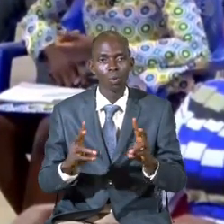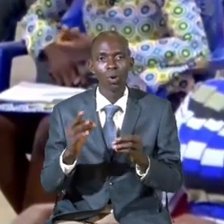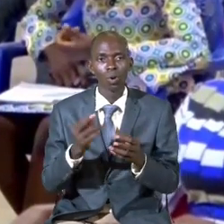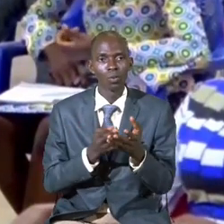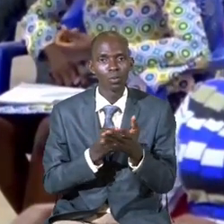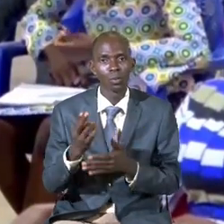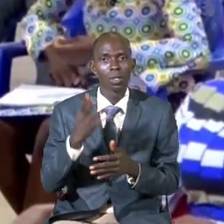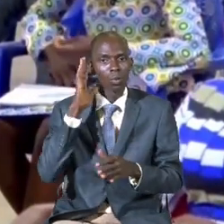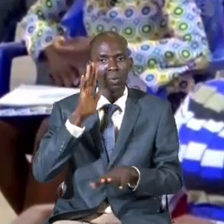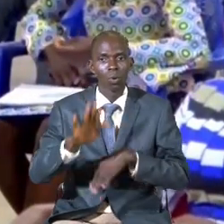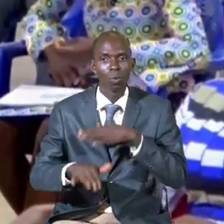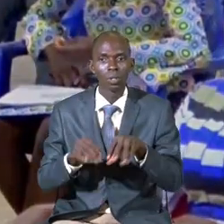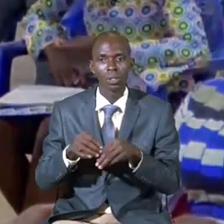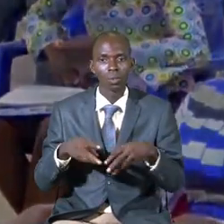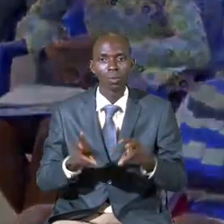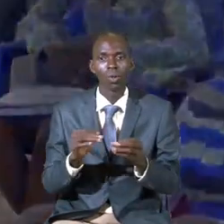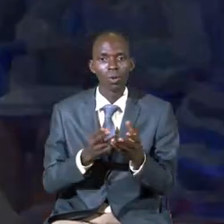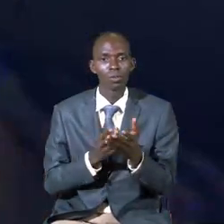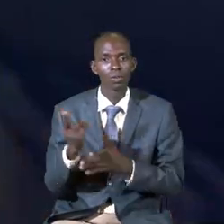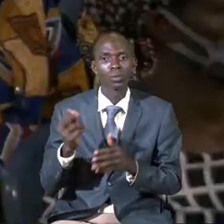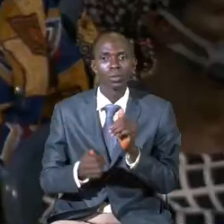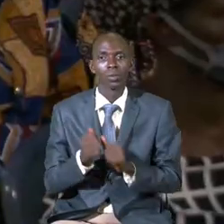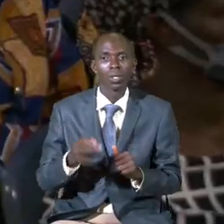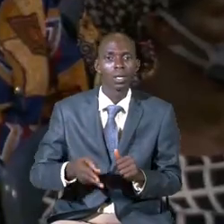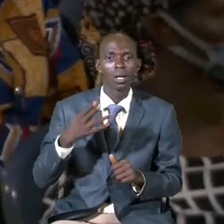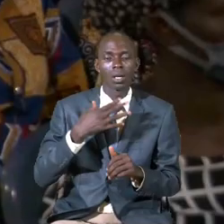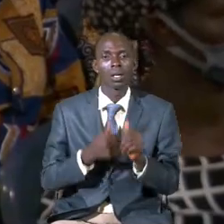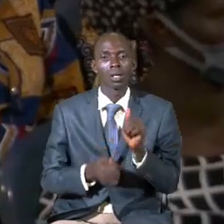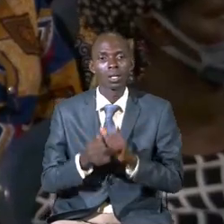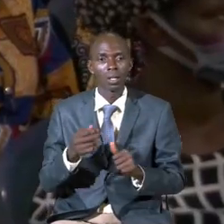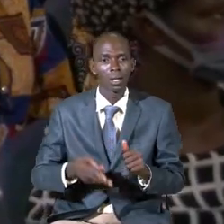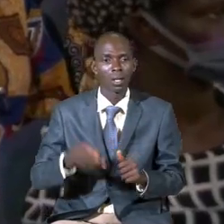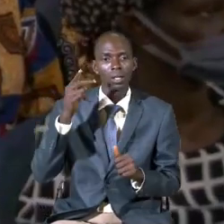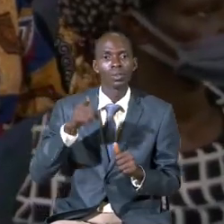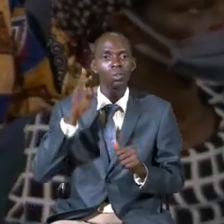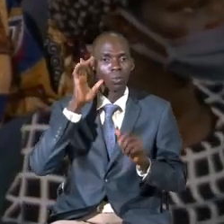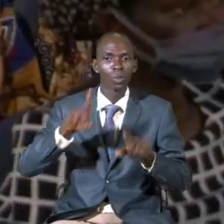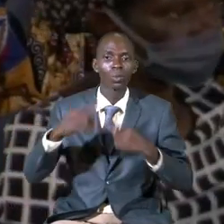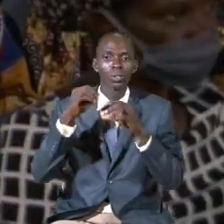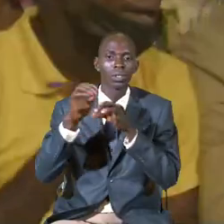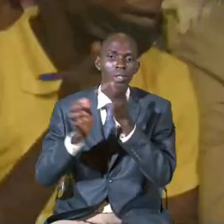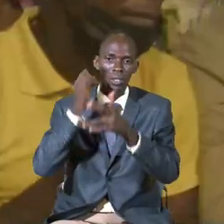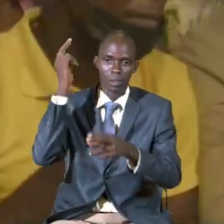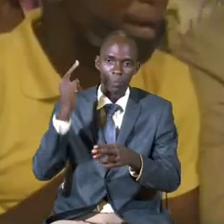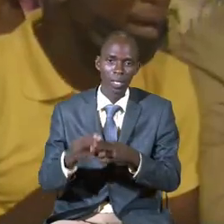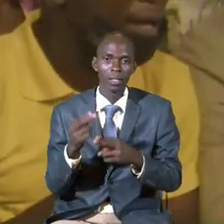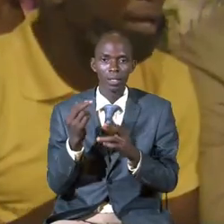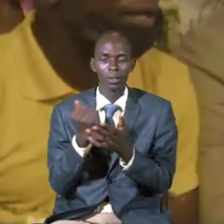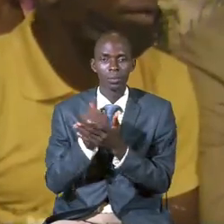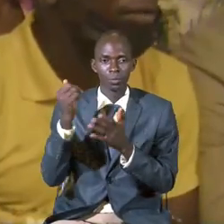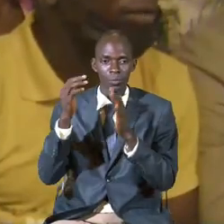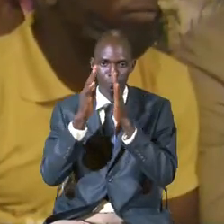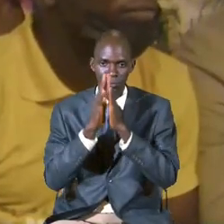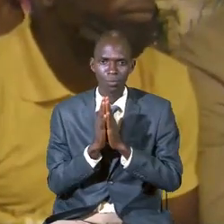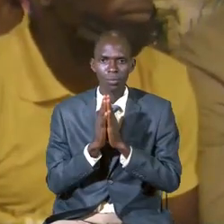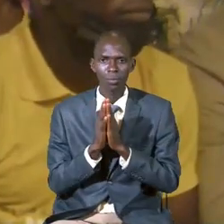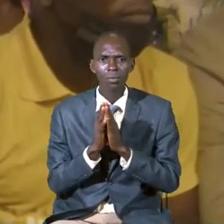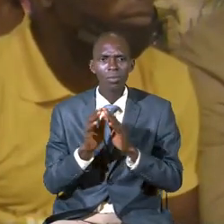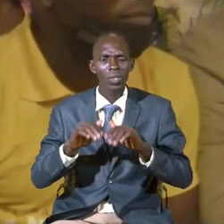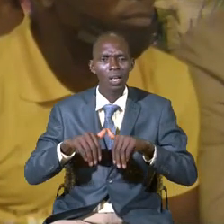of truth higher and higher and higher you will go in jesus name how does that